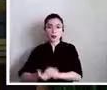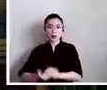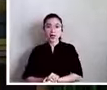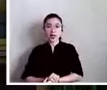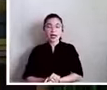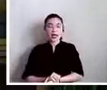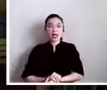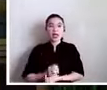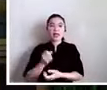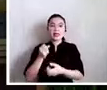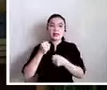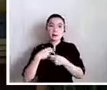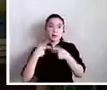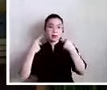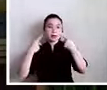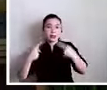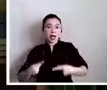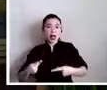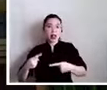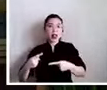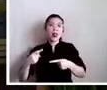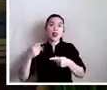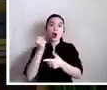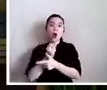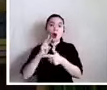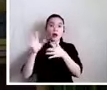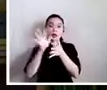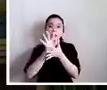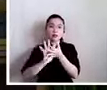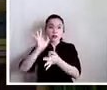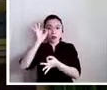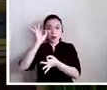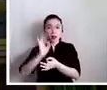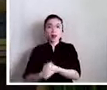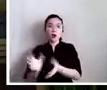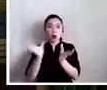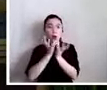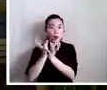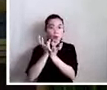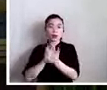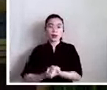corporal, and then spiritual. But pasabot, mga kaigsunan, sa simbahan,